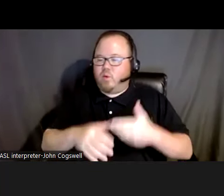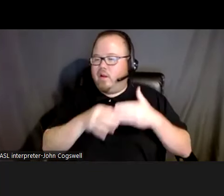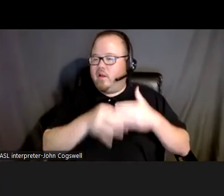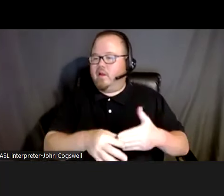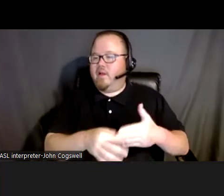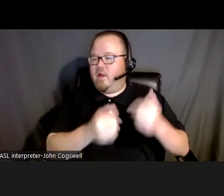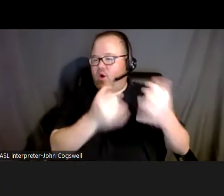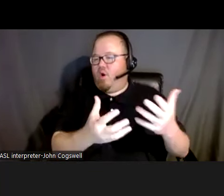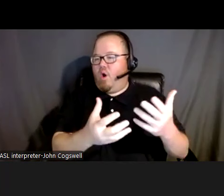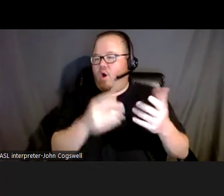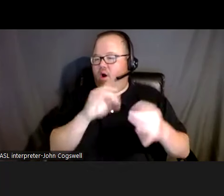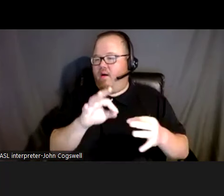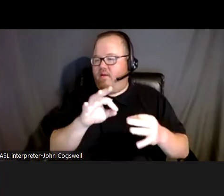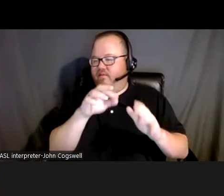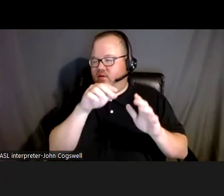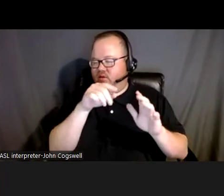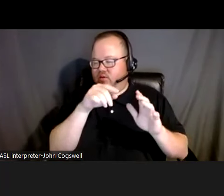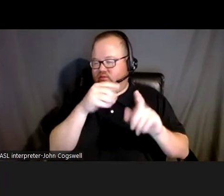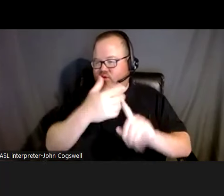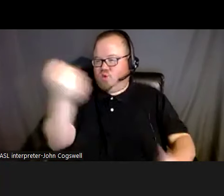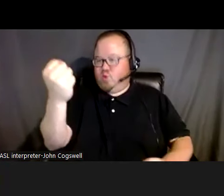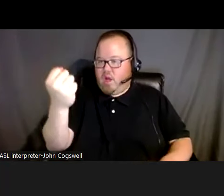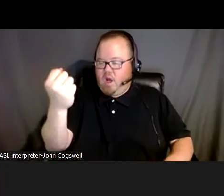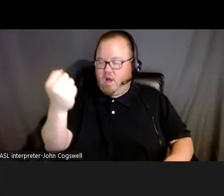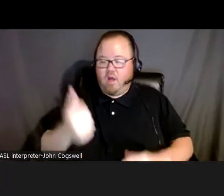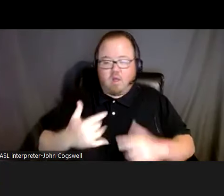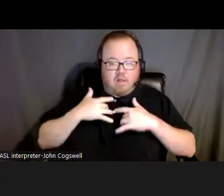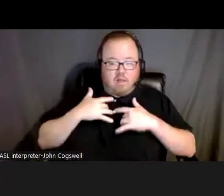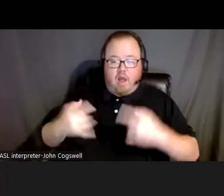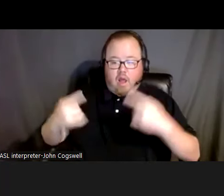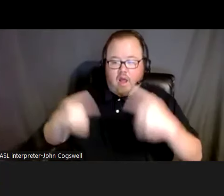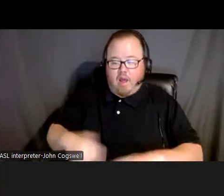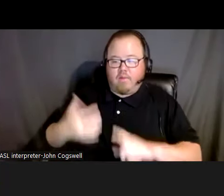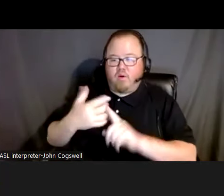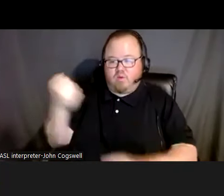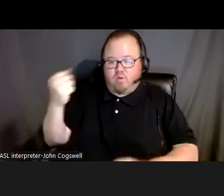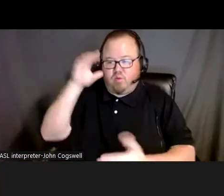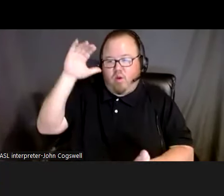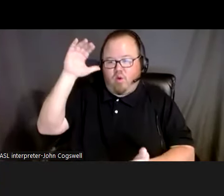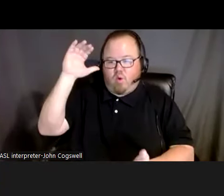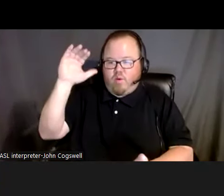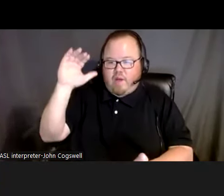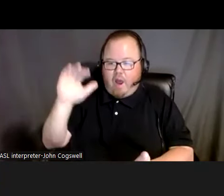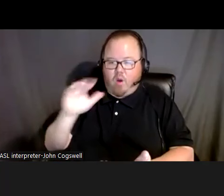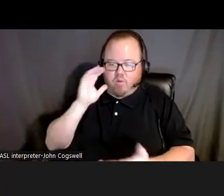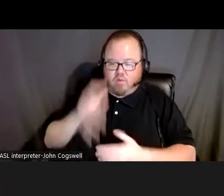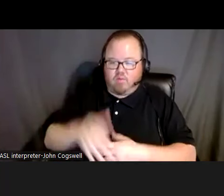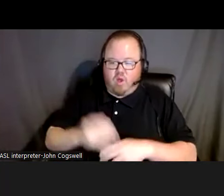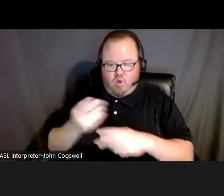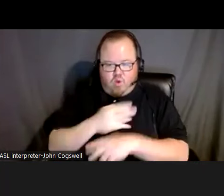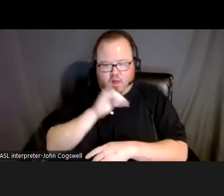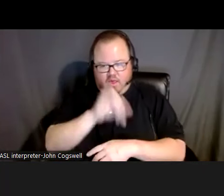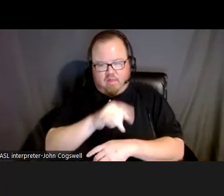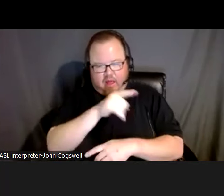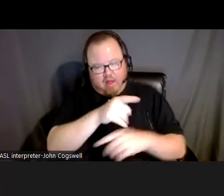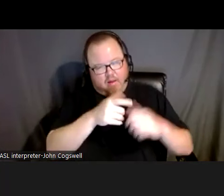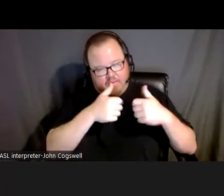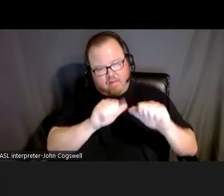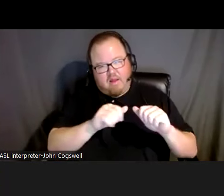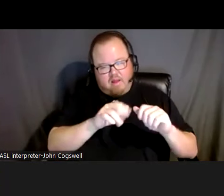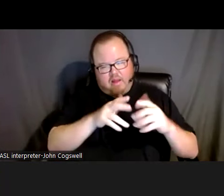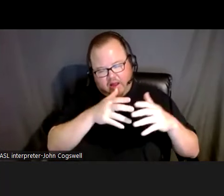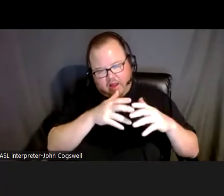suicide, what most often happens is that suicides overall go down. Not just suicides using that means, but suicides